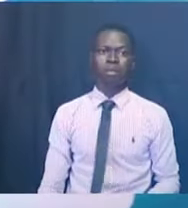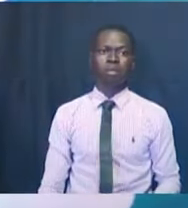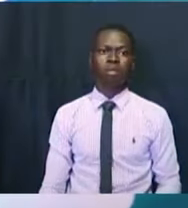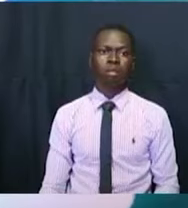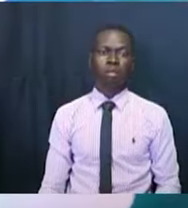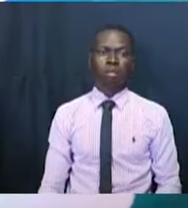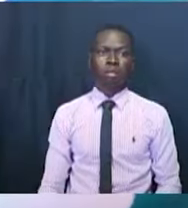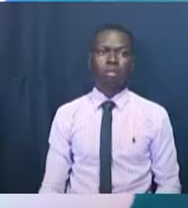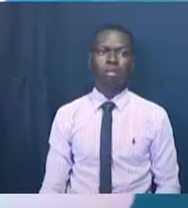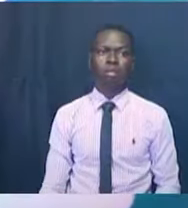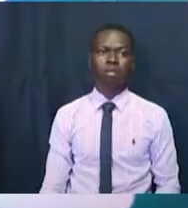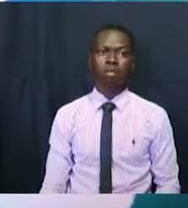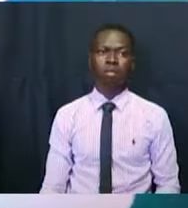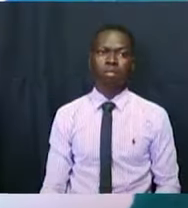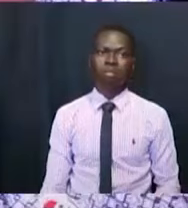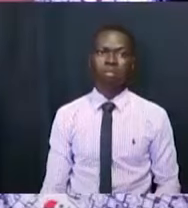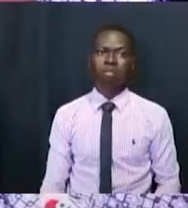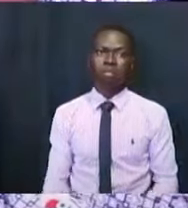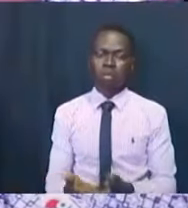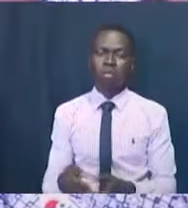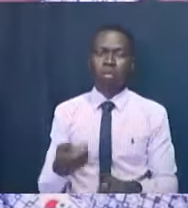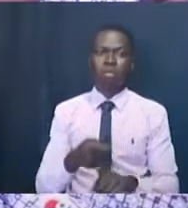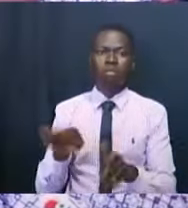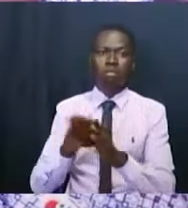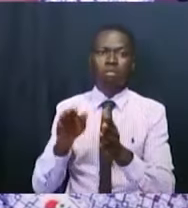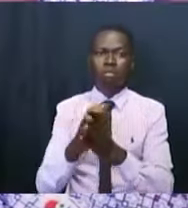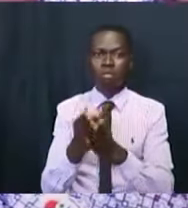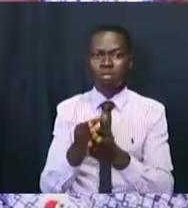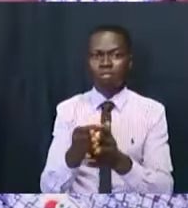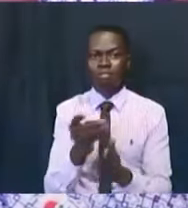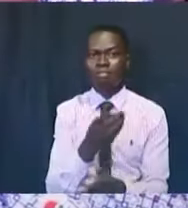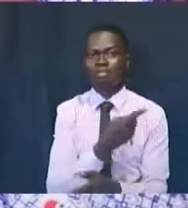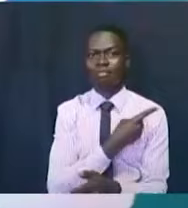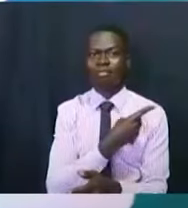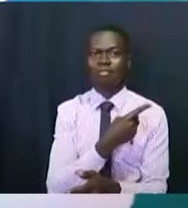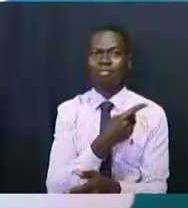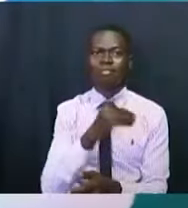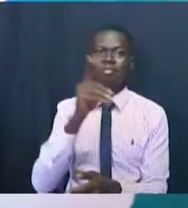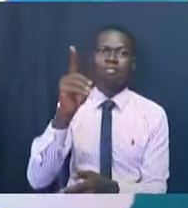humbly, particularly from the book of Daniel and from that man in particular.